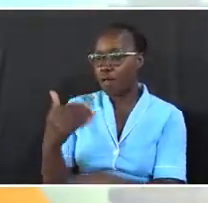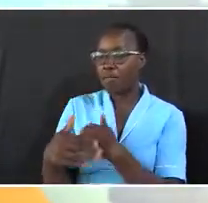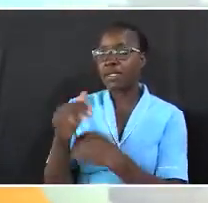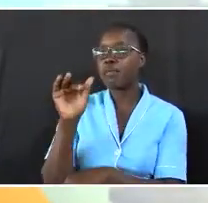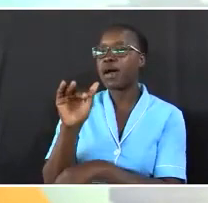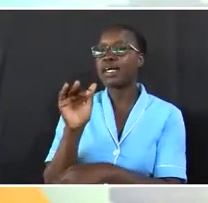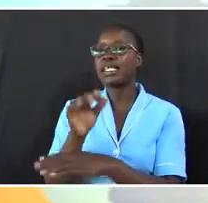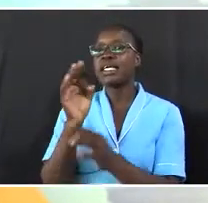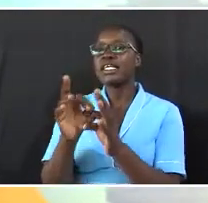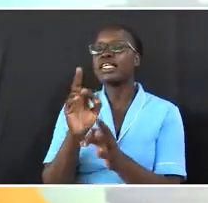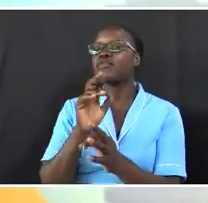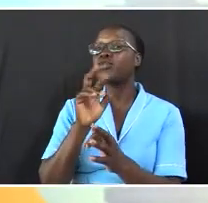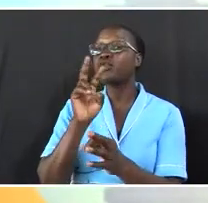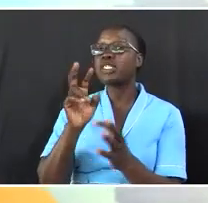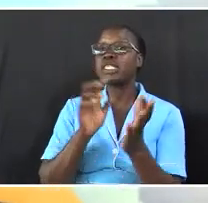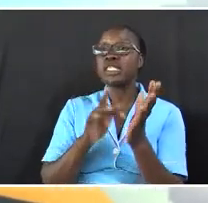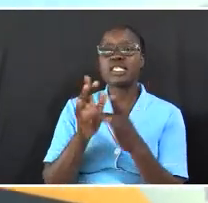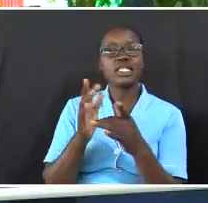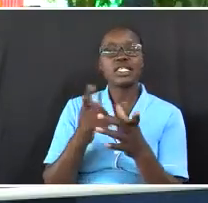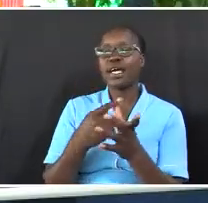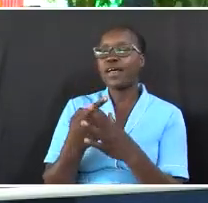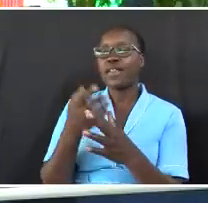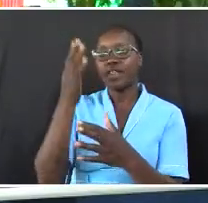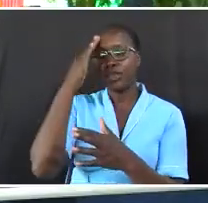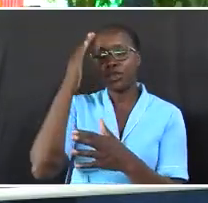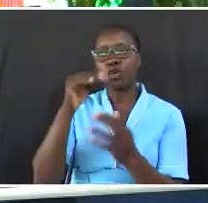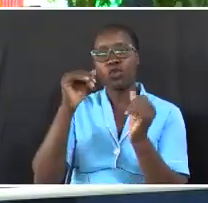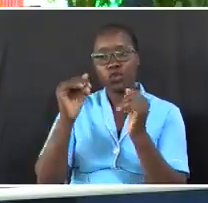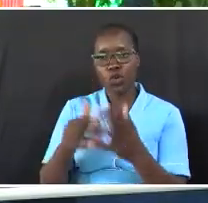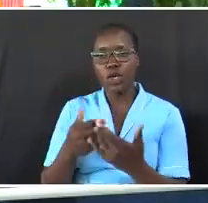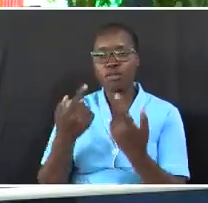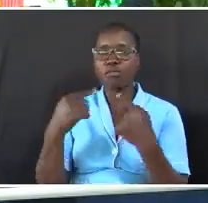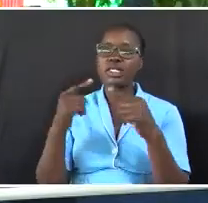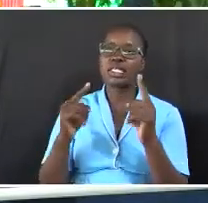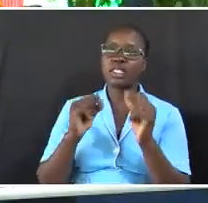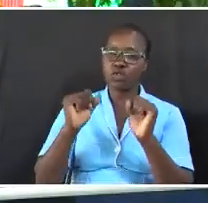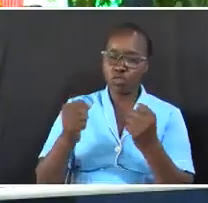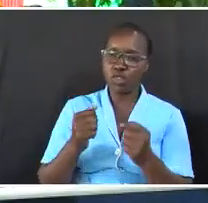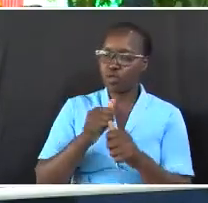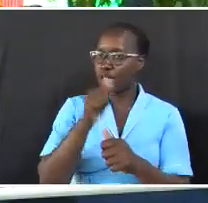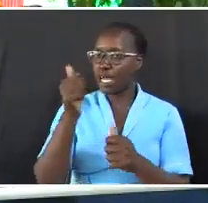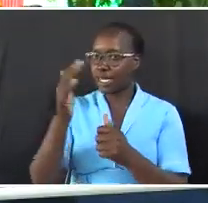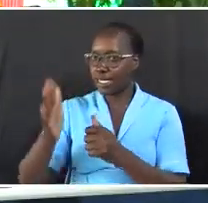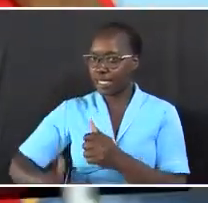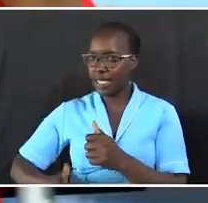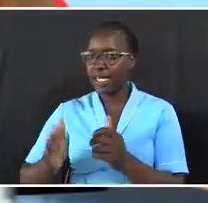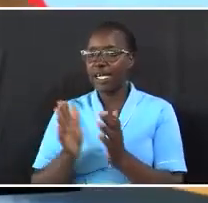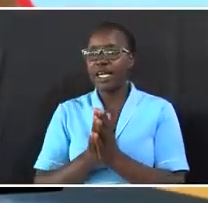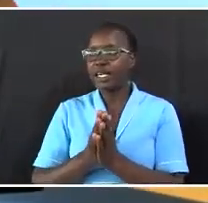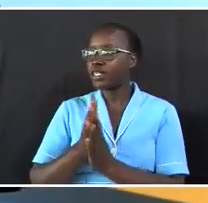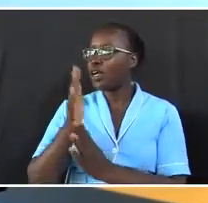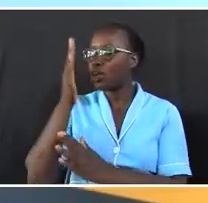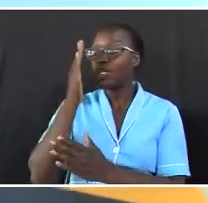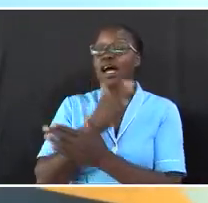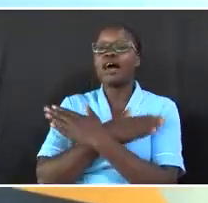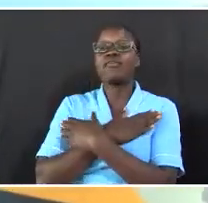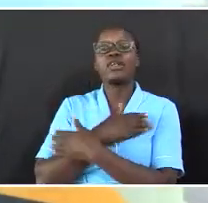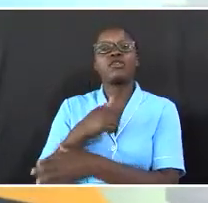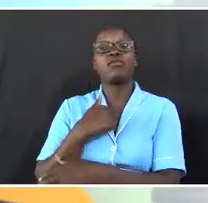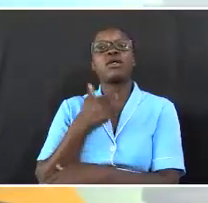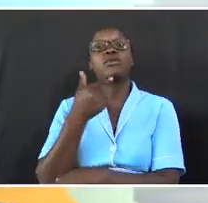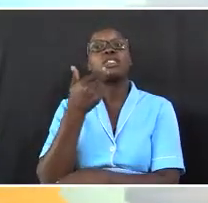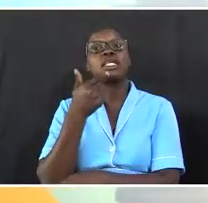If you see Jesus, then you know that you will sail through to the other side. You know, a friend of mine was telling